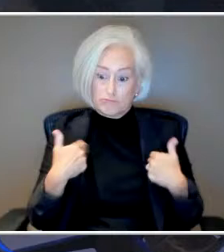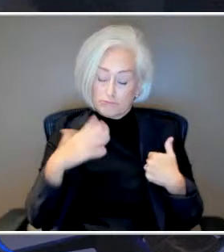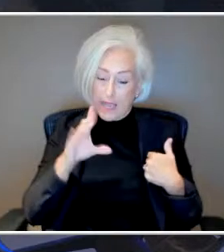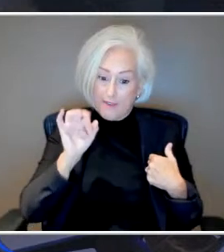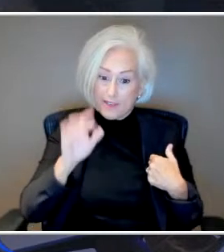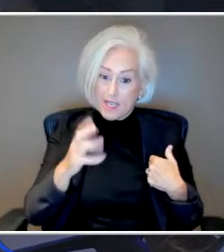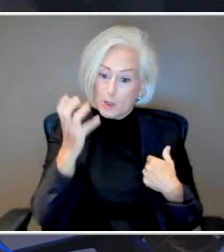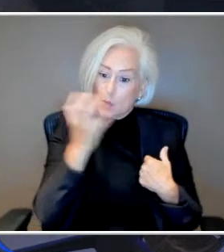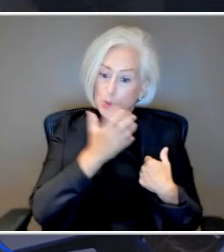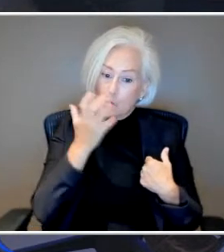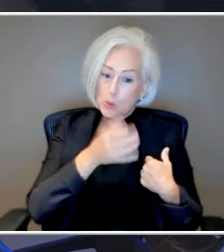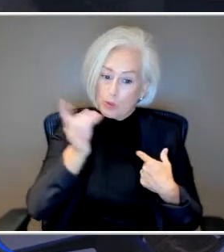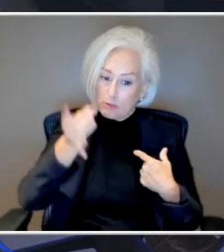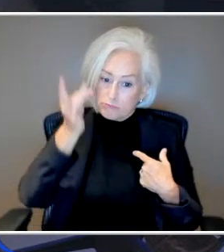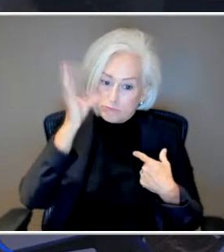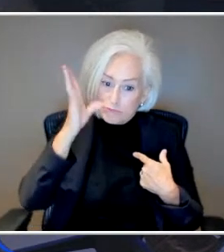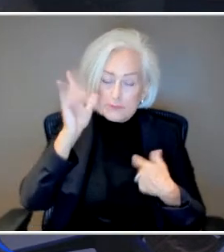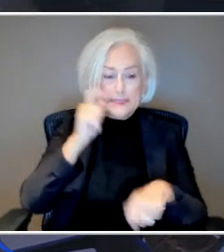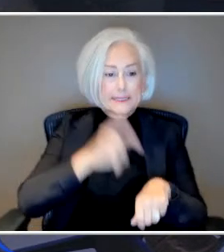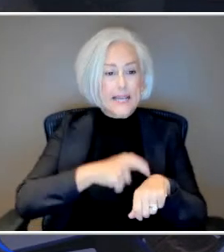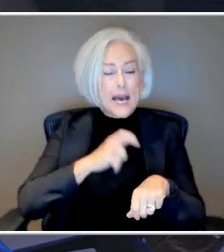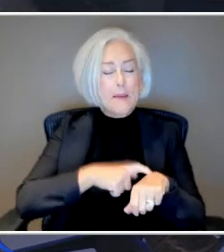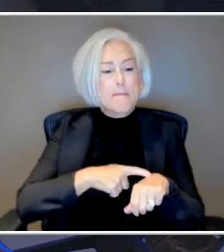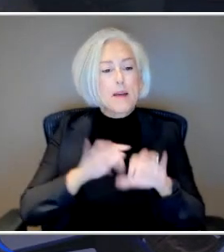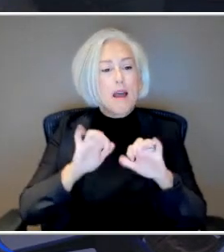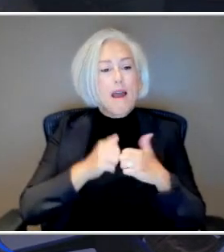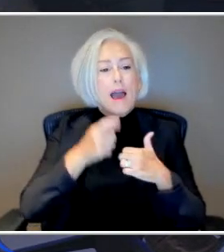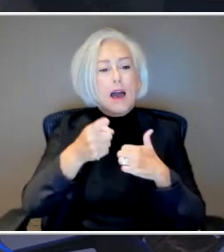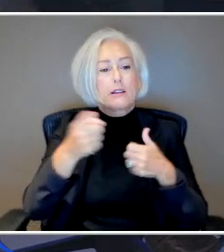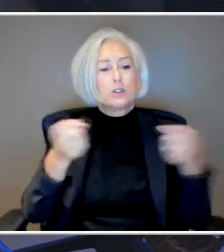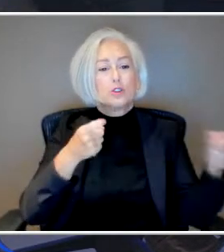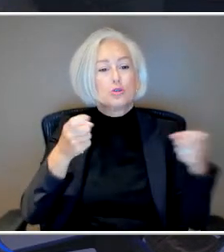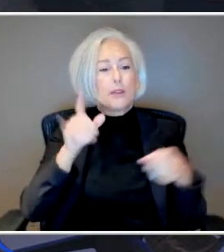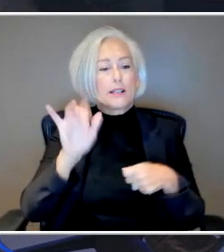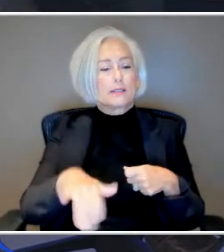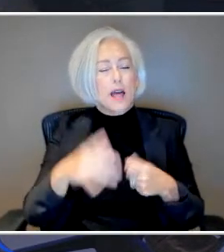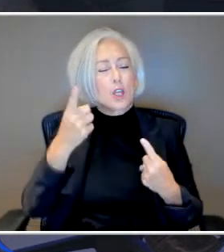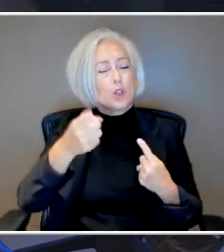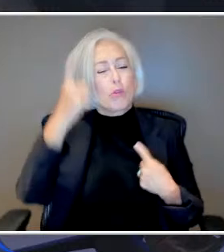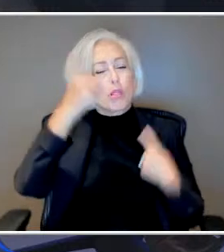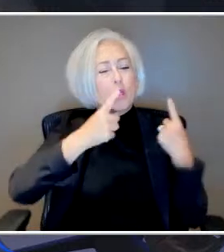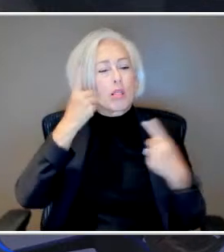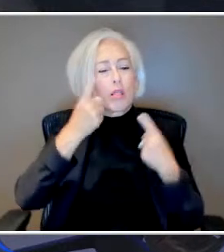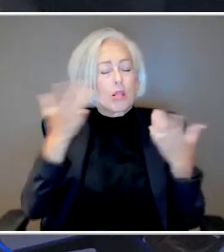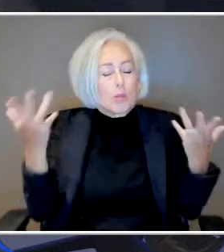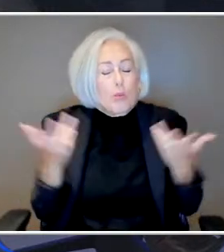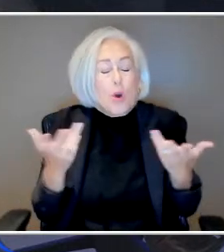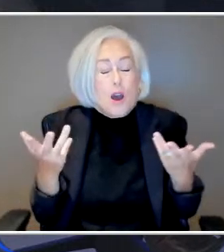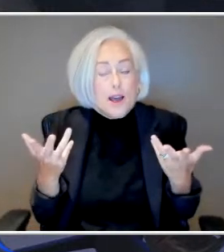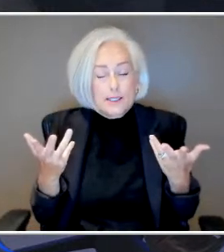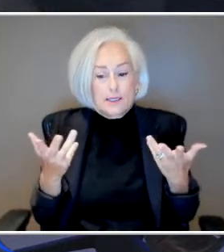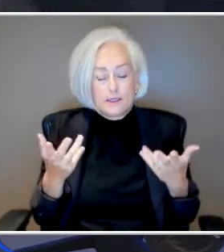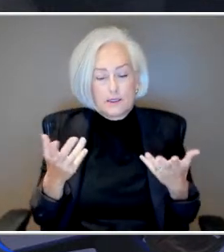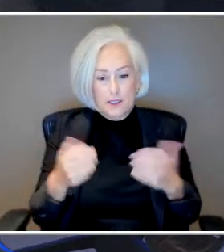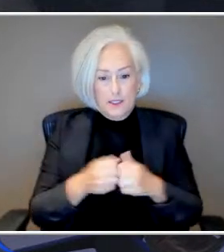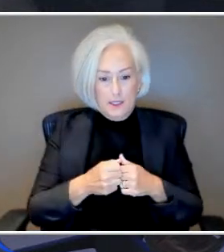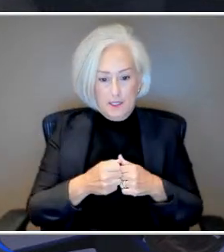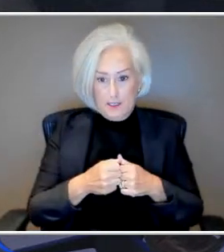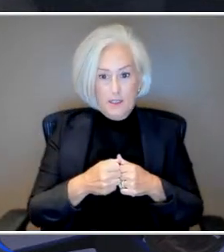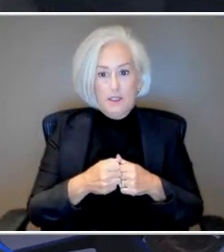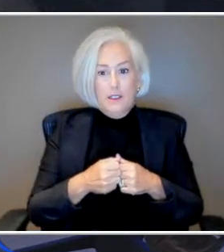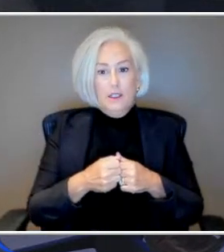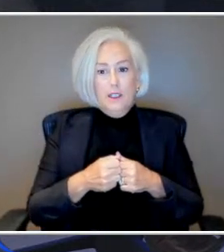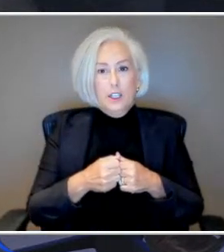time. How did you handle that? What were you thinking at the time? I mean, somebody's going to be listening and watching, and they're going to go